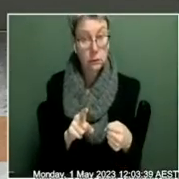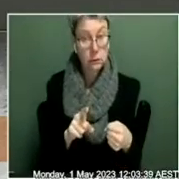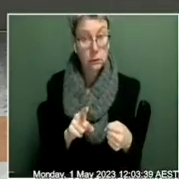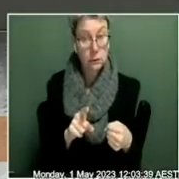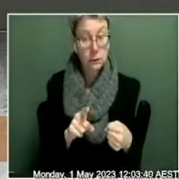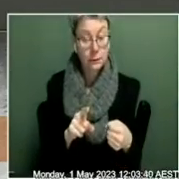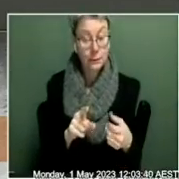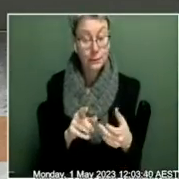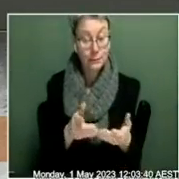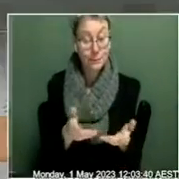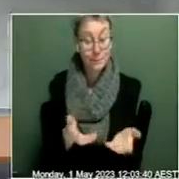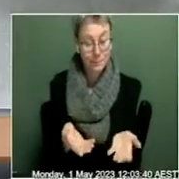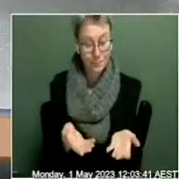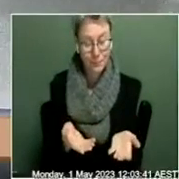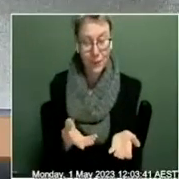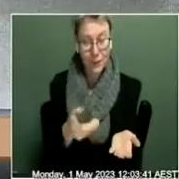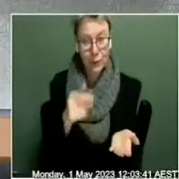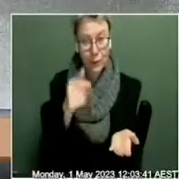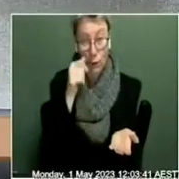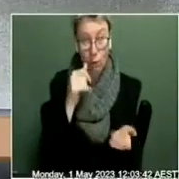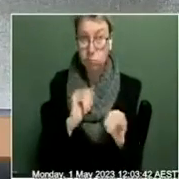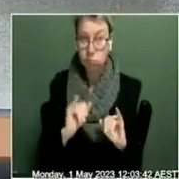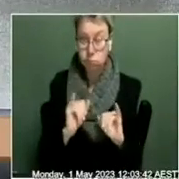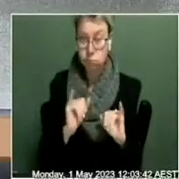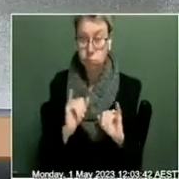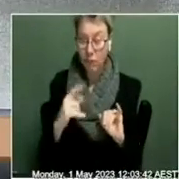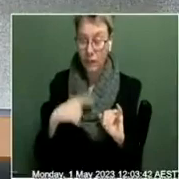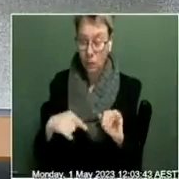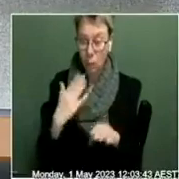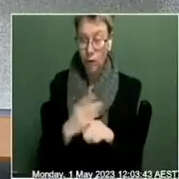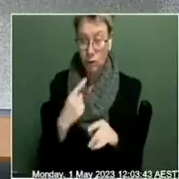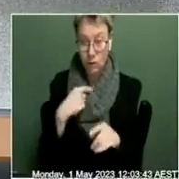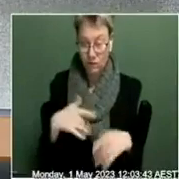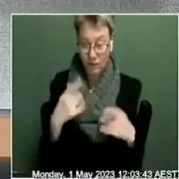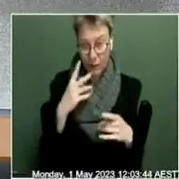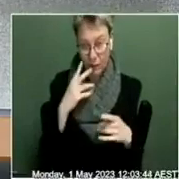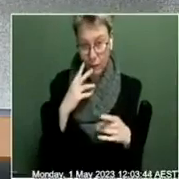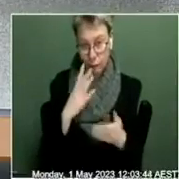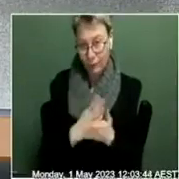adequate. I don't know, Ms. Williams, if you've got any other detail around that, but...